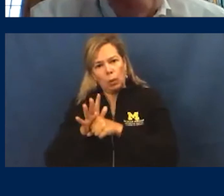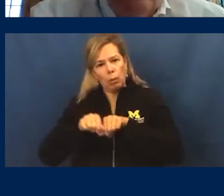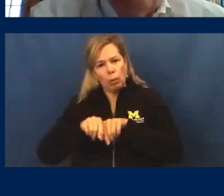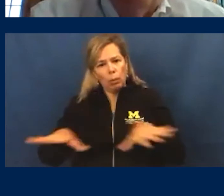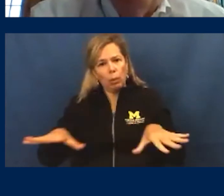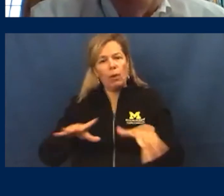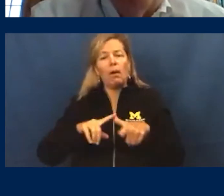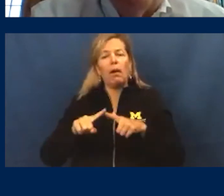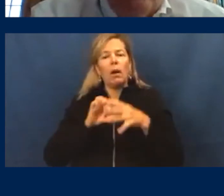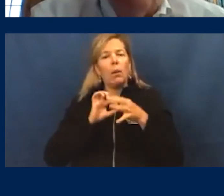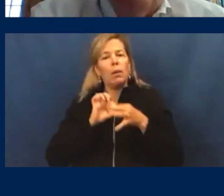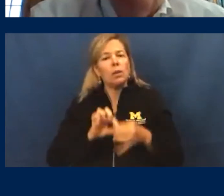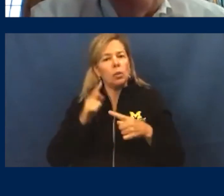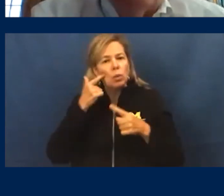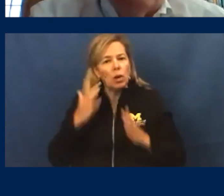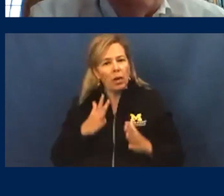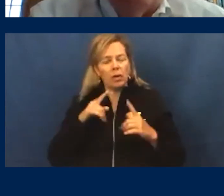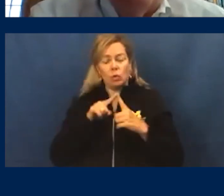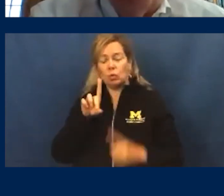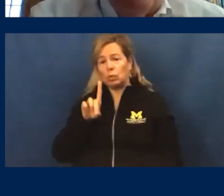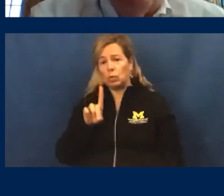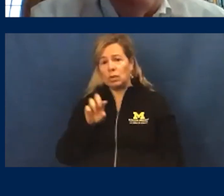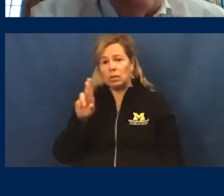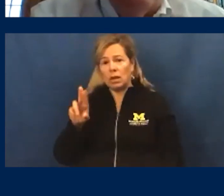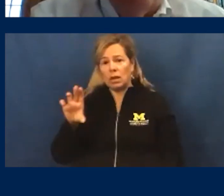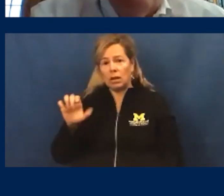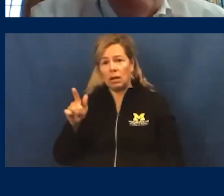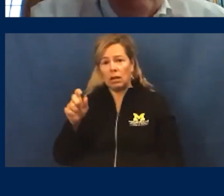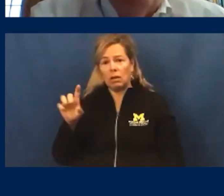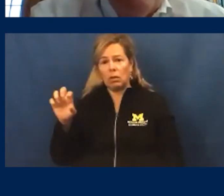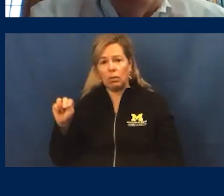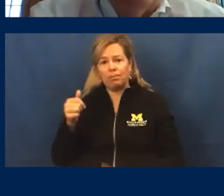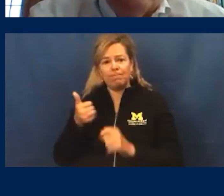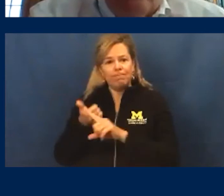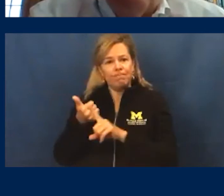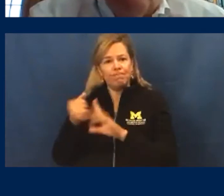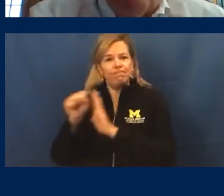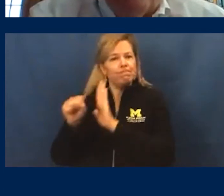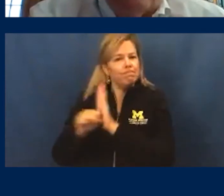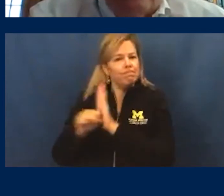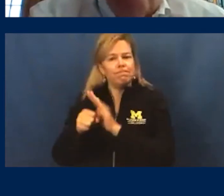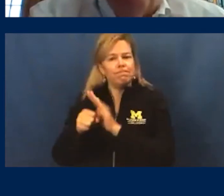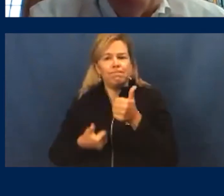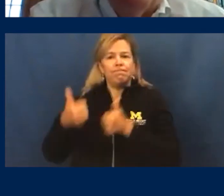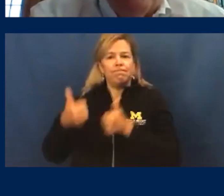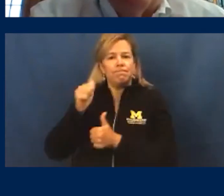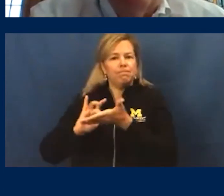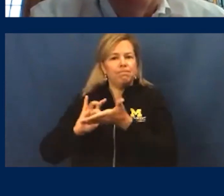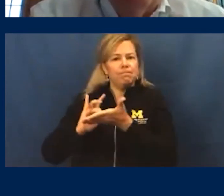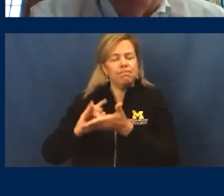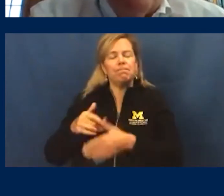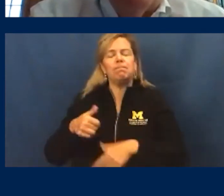governor, to Dr. Khaldun, who's the state's chief medical executive, and to the state health department itself with